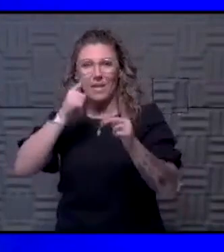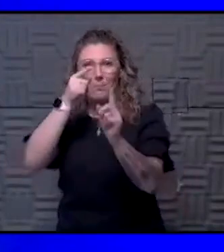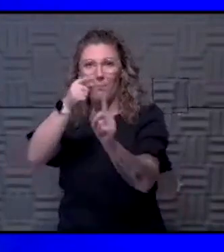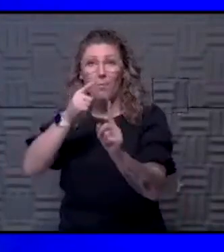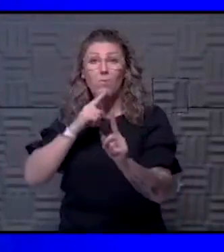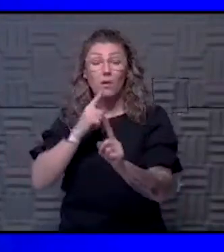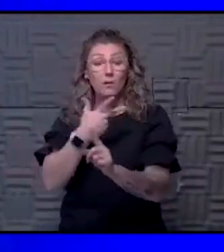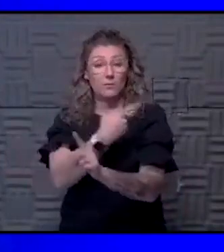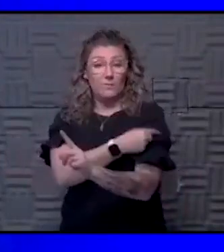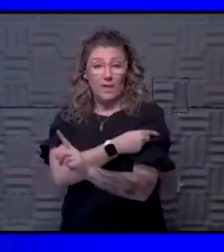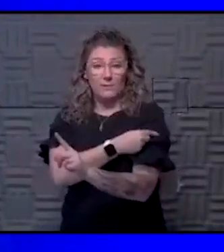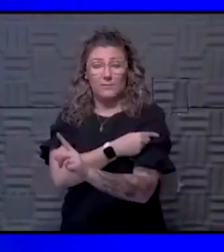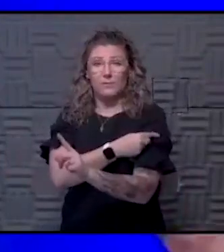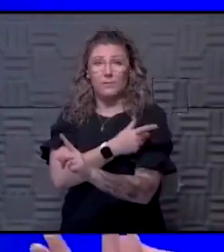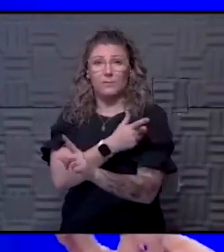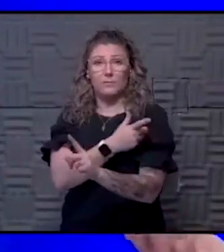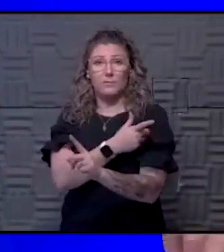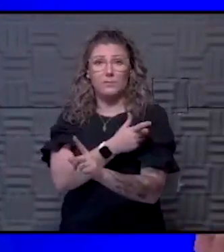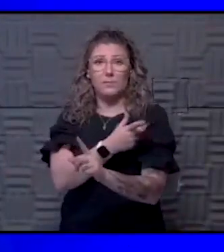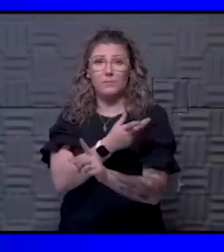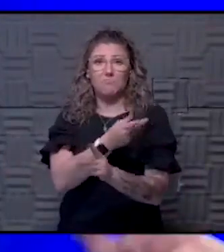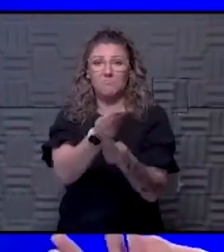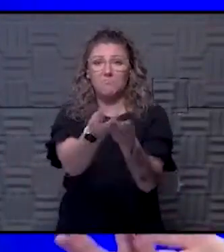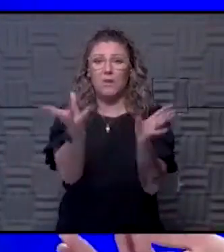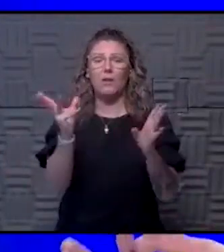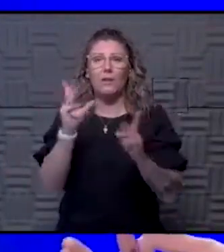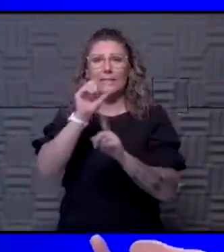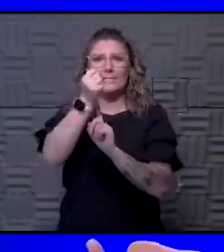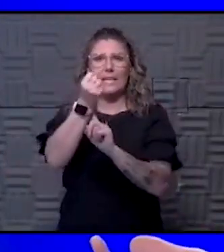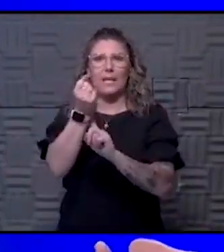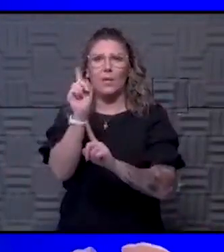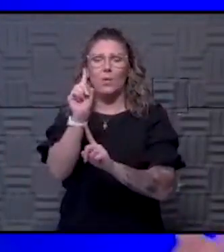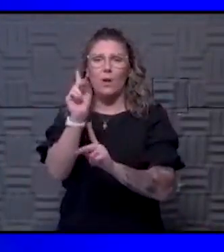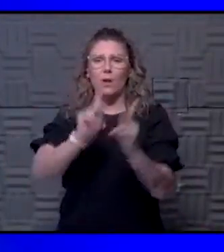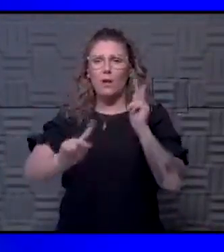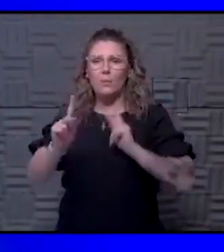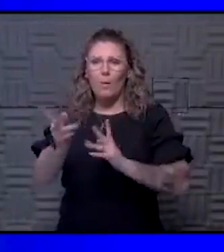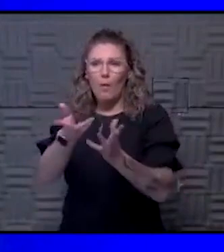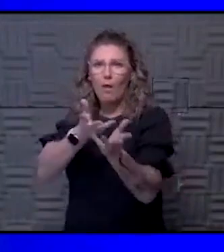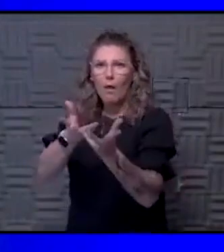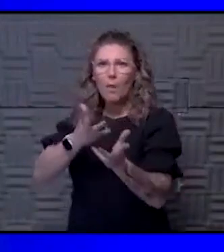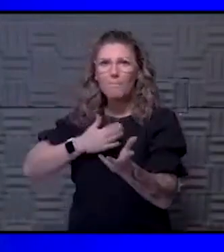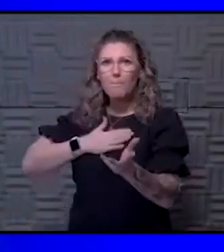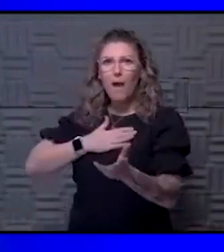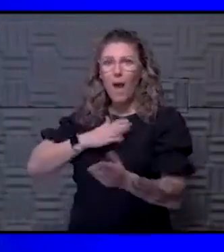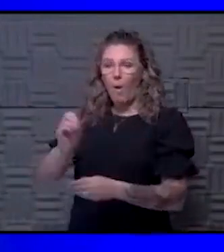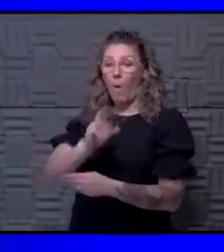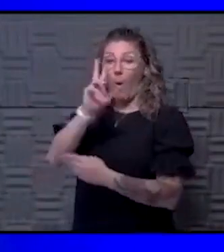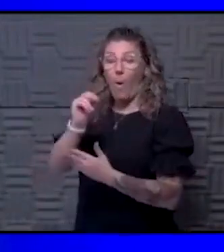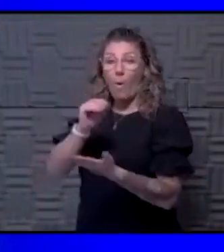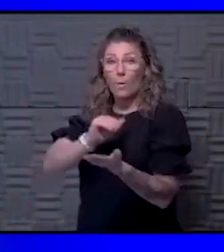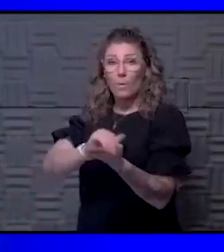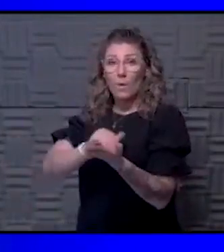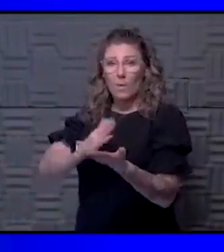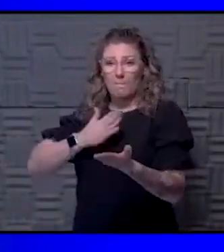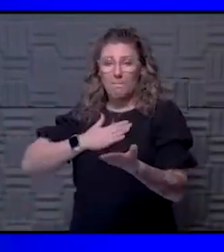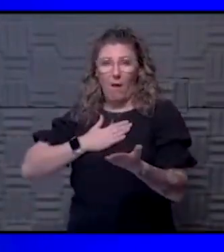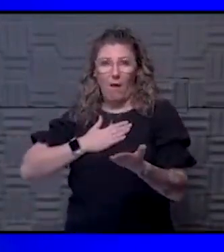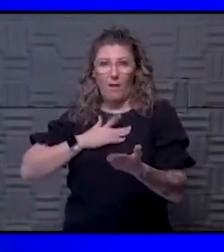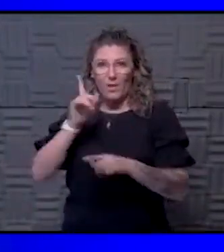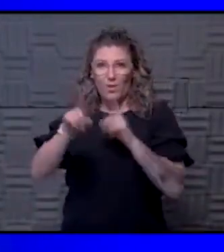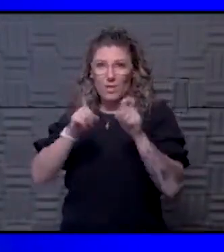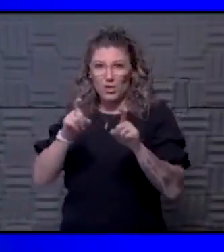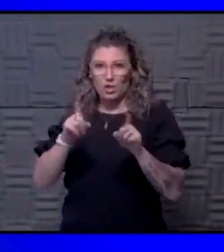Getting vaccines into settings where people can talk to their doctor about their individual questions is a